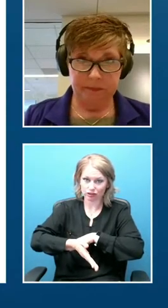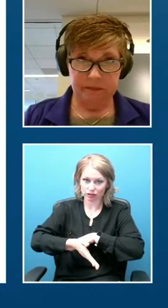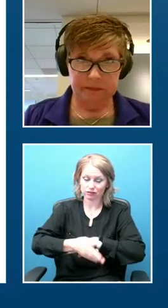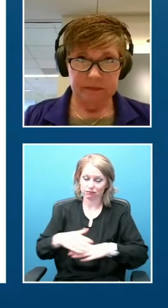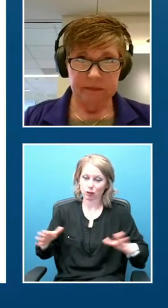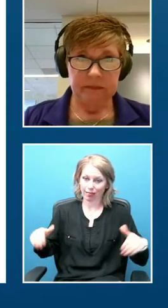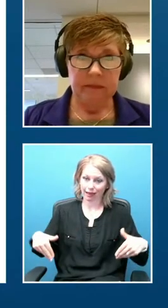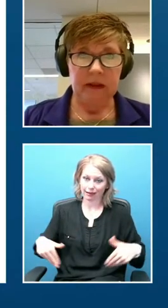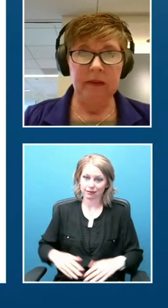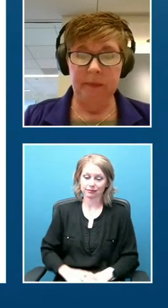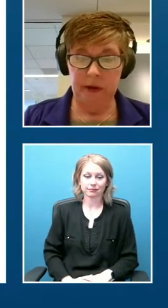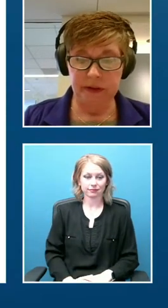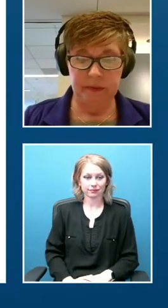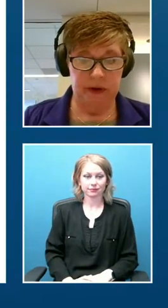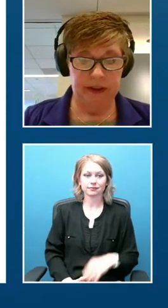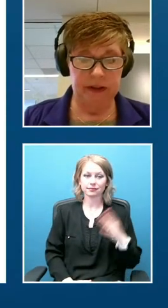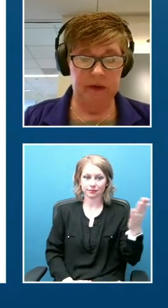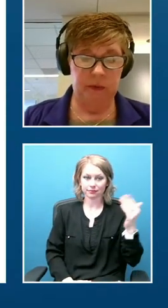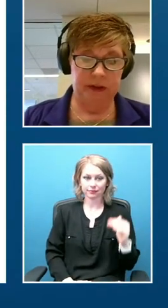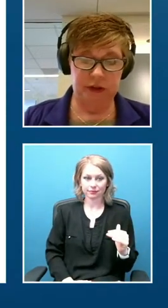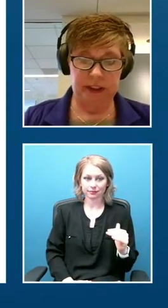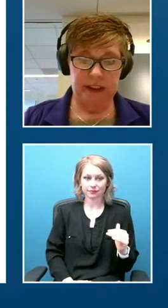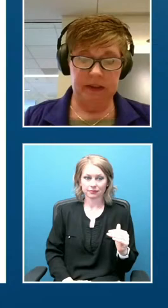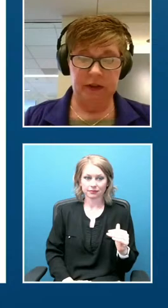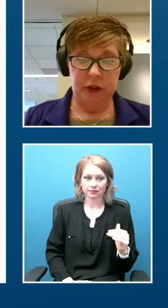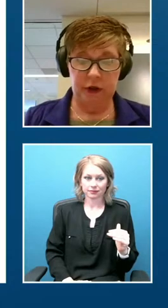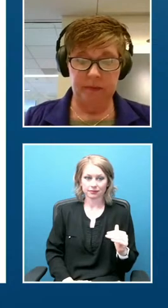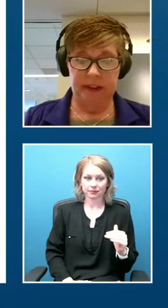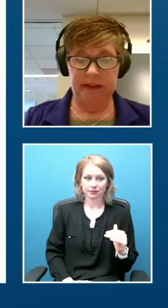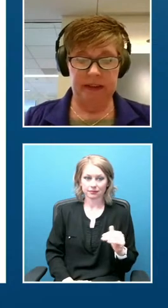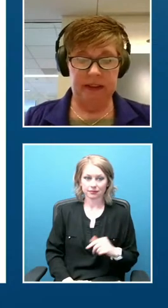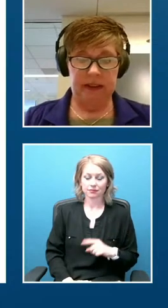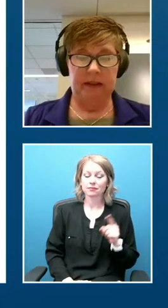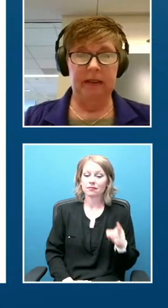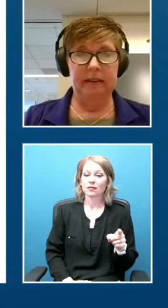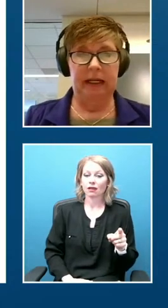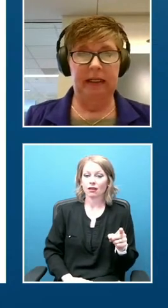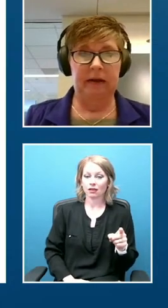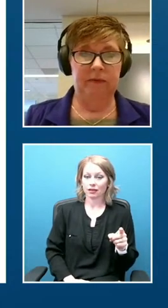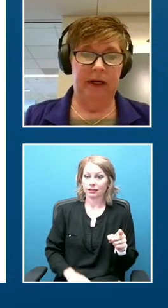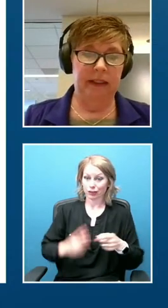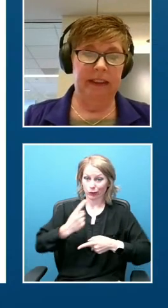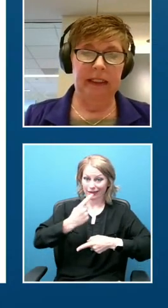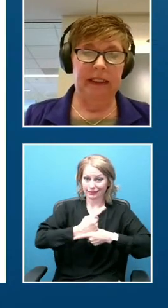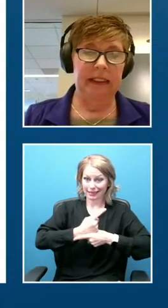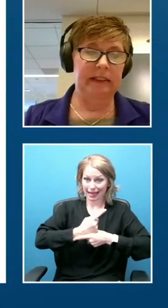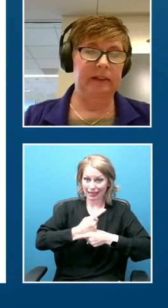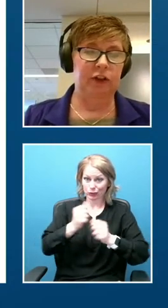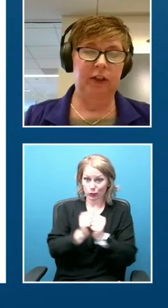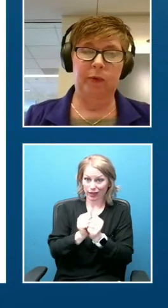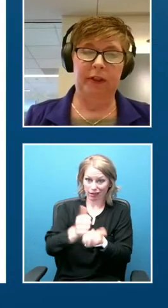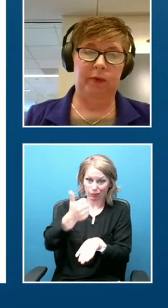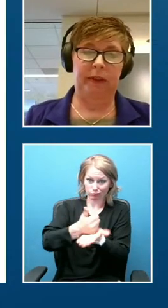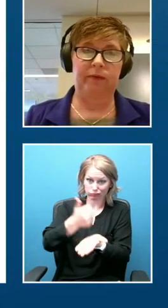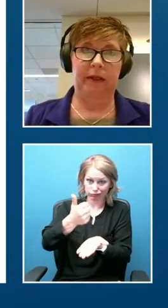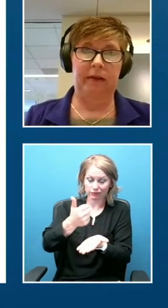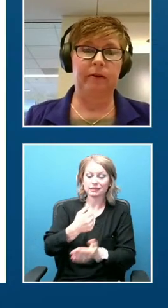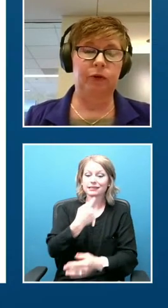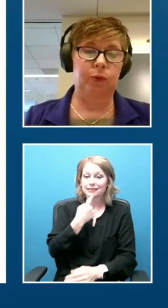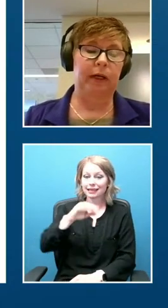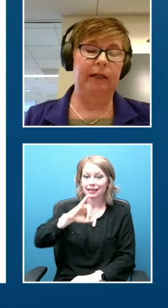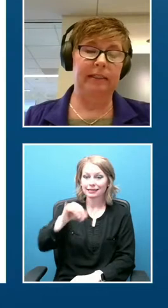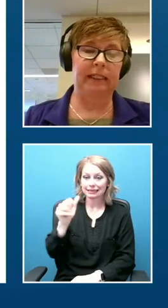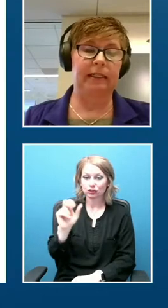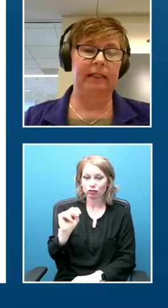Slide. The postmark, which determines the date of filing, is January